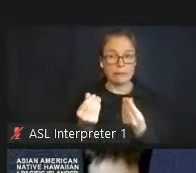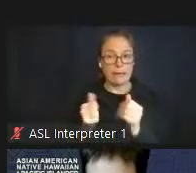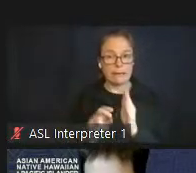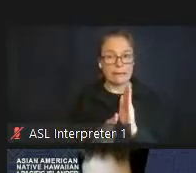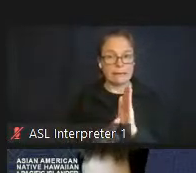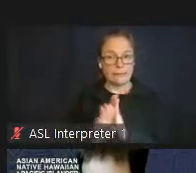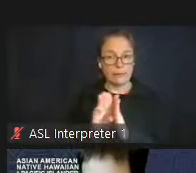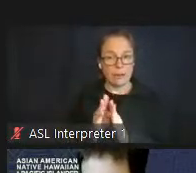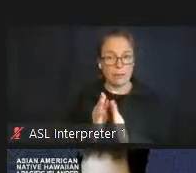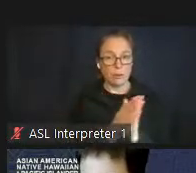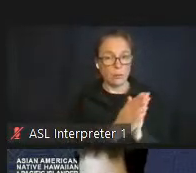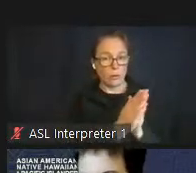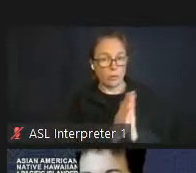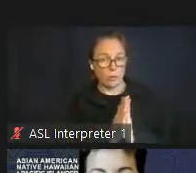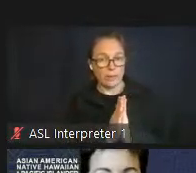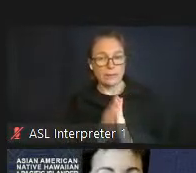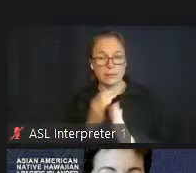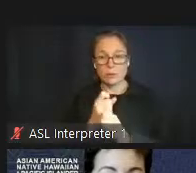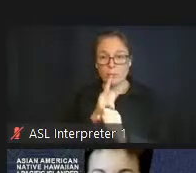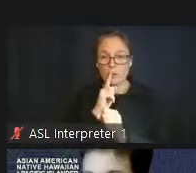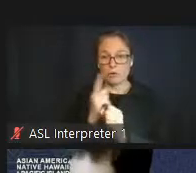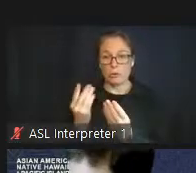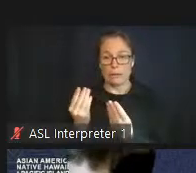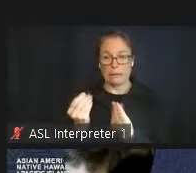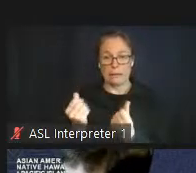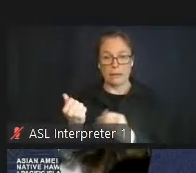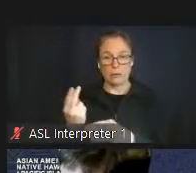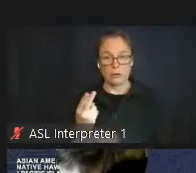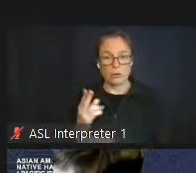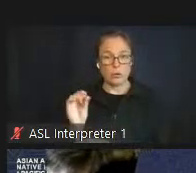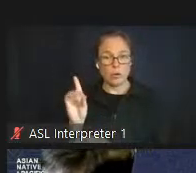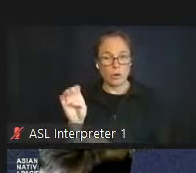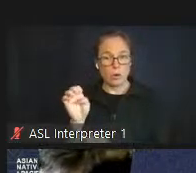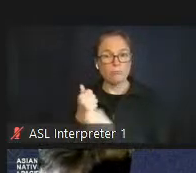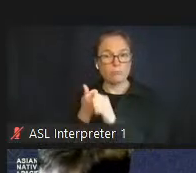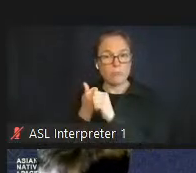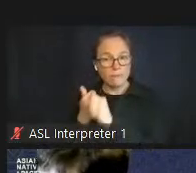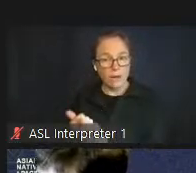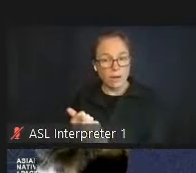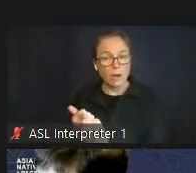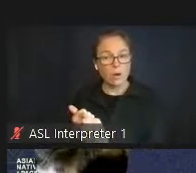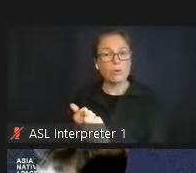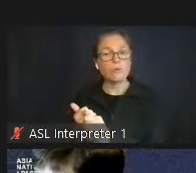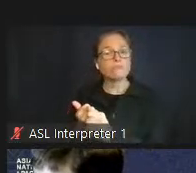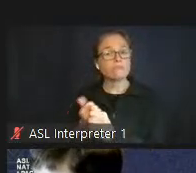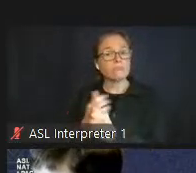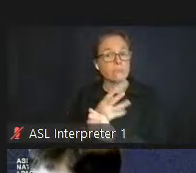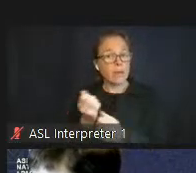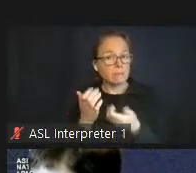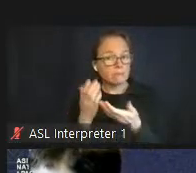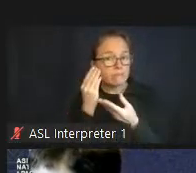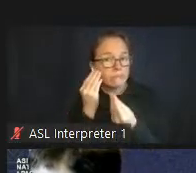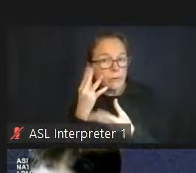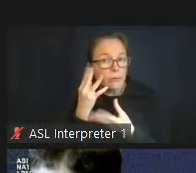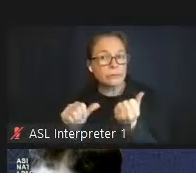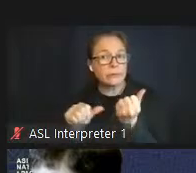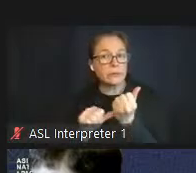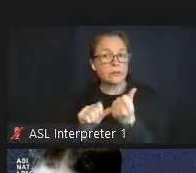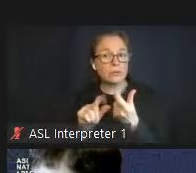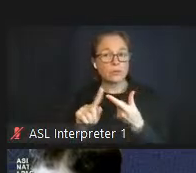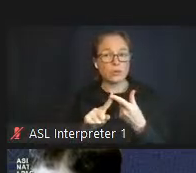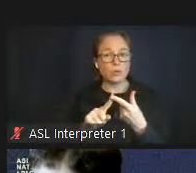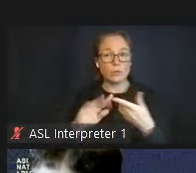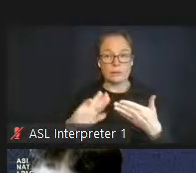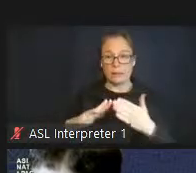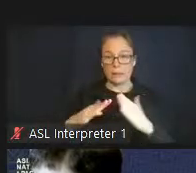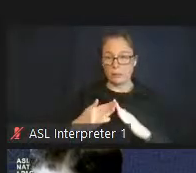requests, ensures land use code compliance, and provides information and assistance to community members